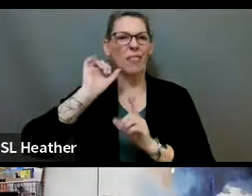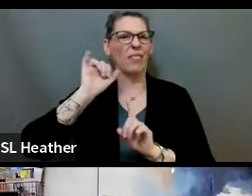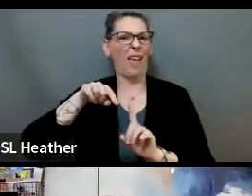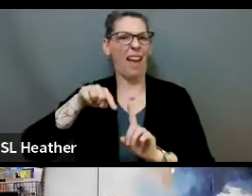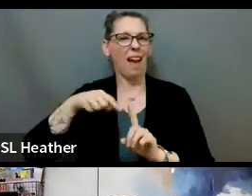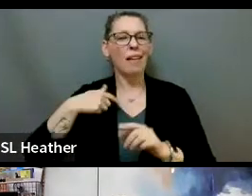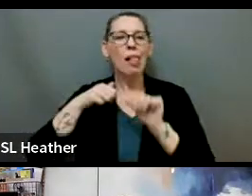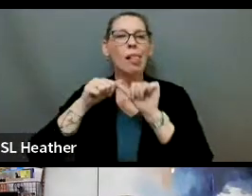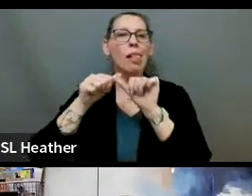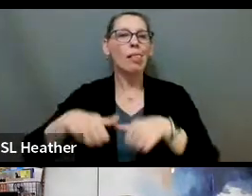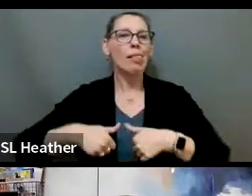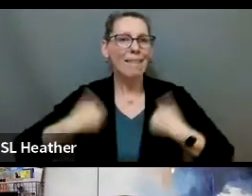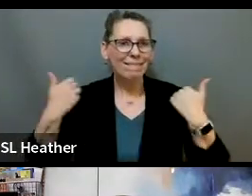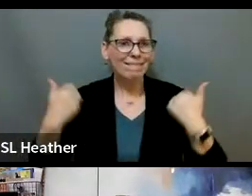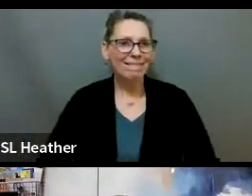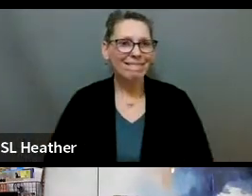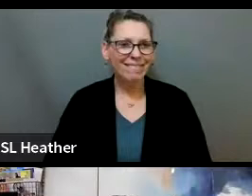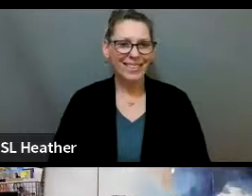So